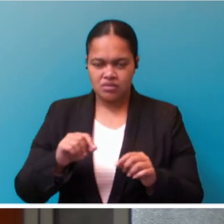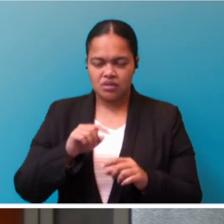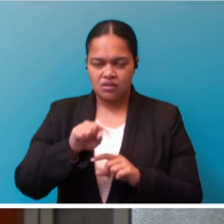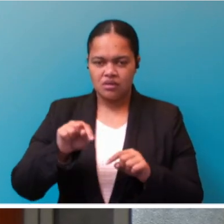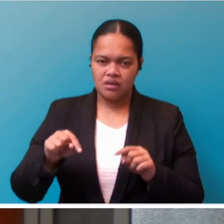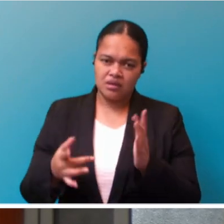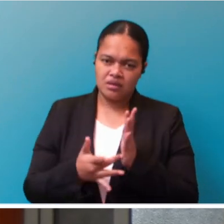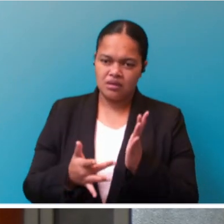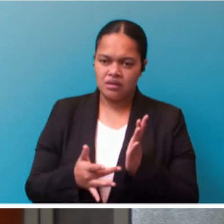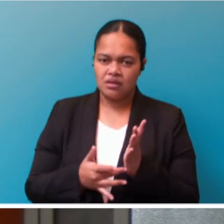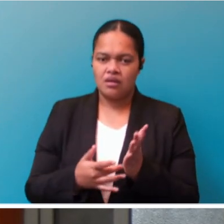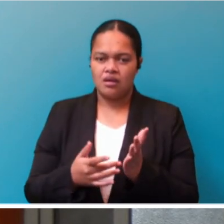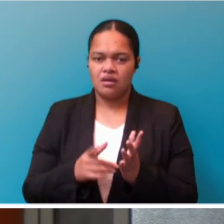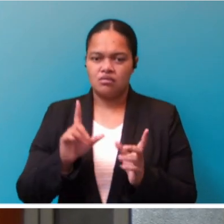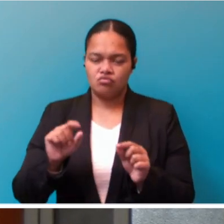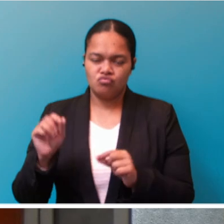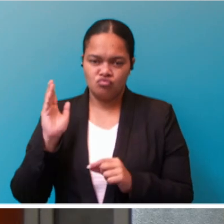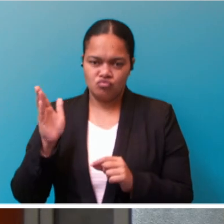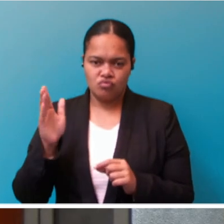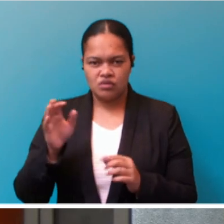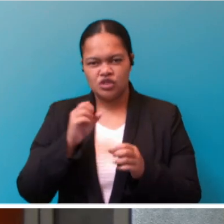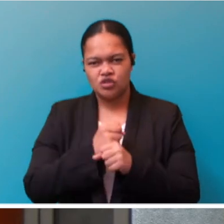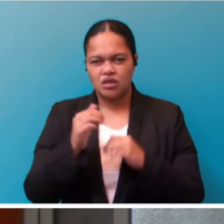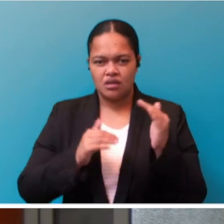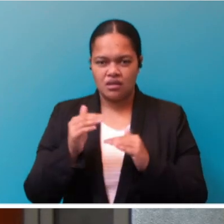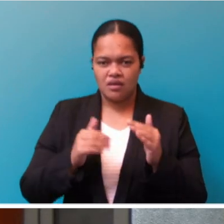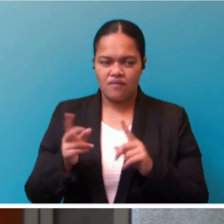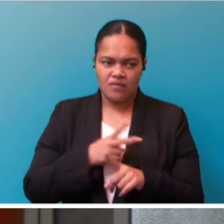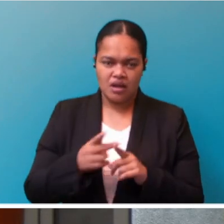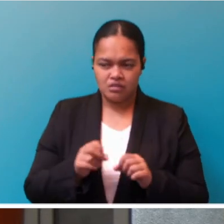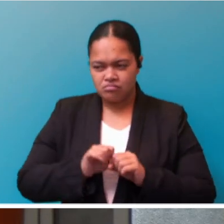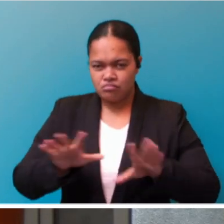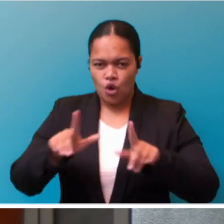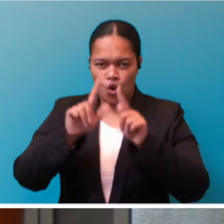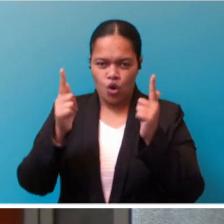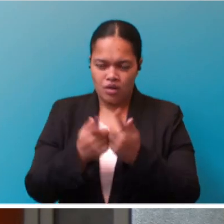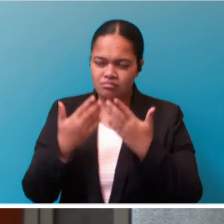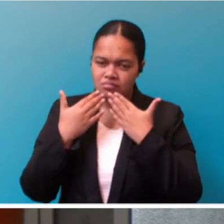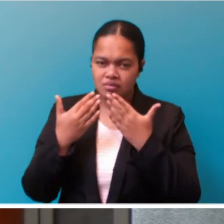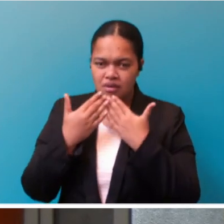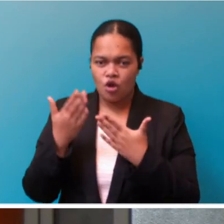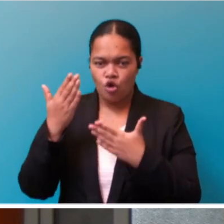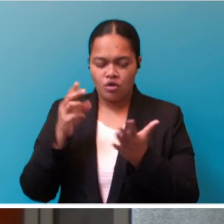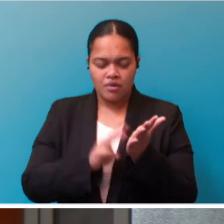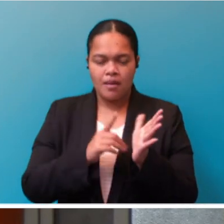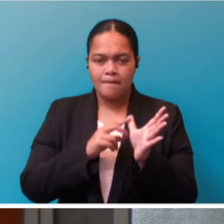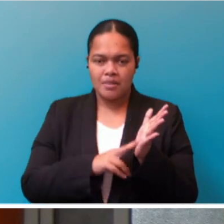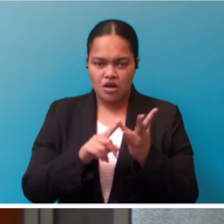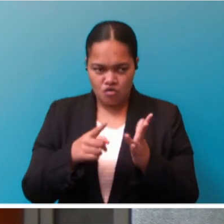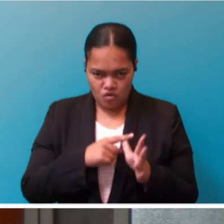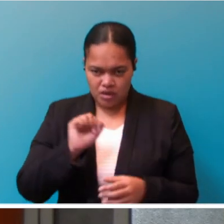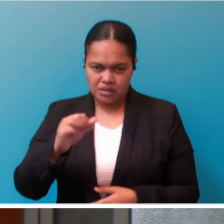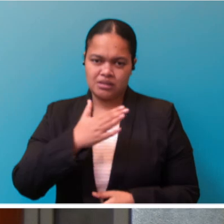technology-facilitated gender-based violence, which is a growing concern across the globe, and I'd like to thank Honorable Manwa Kamikamida and his